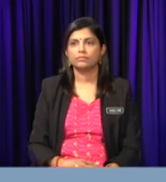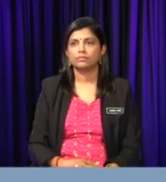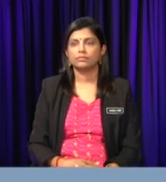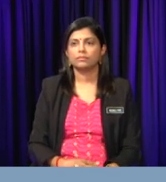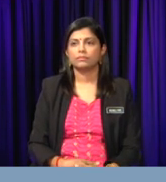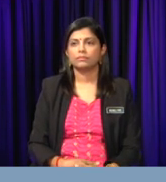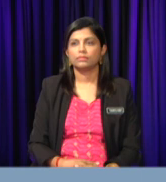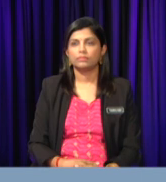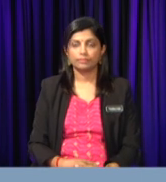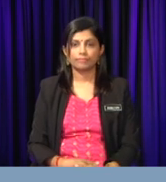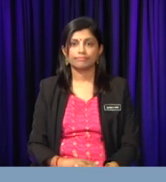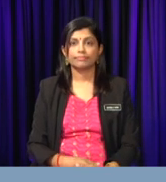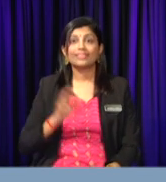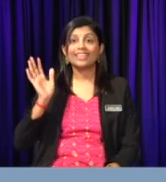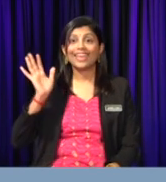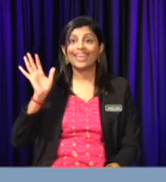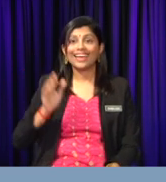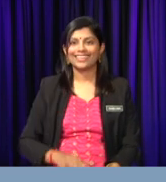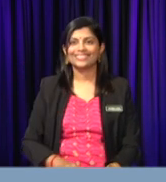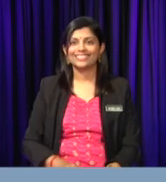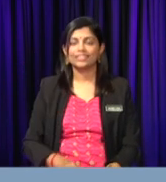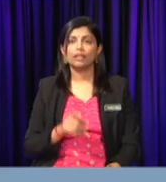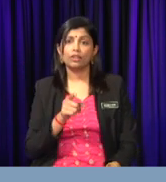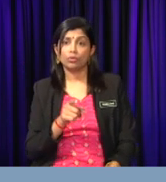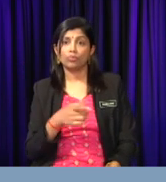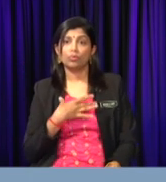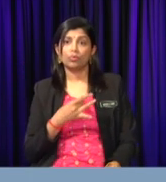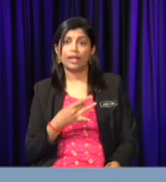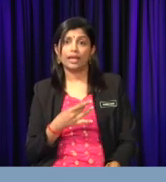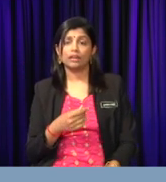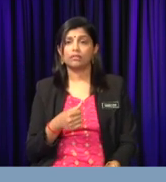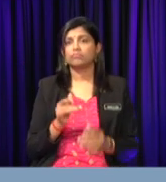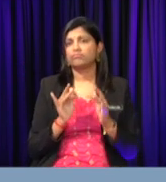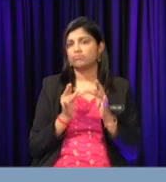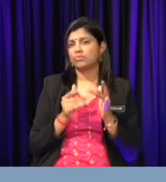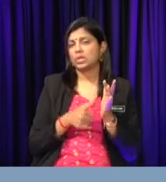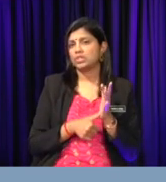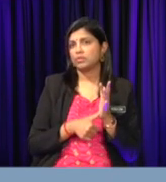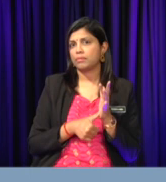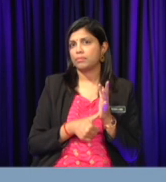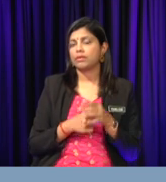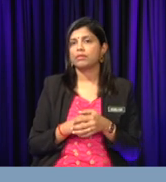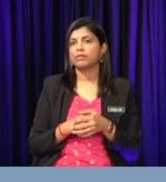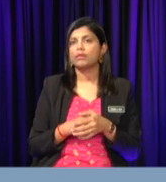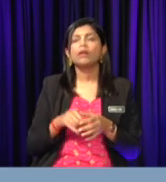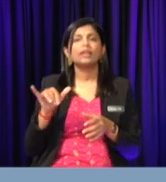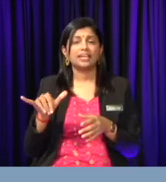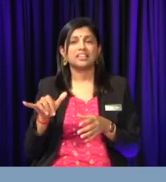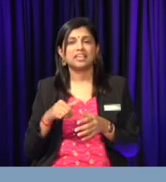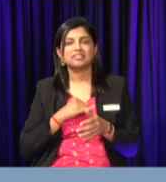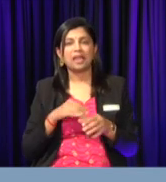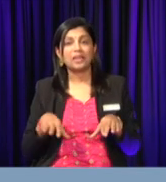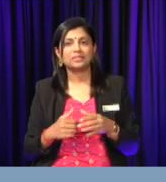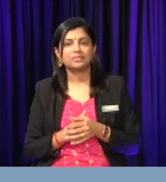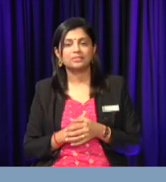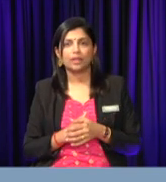Hey, Doshrina. Why do you prefer online shopping? Yes, I do prefer online shopping. What about